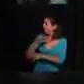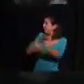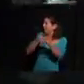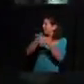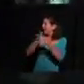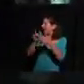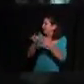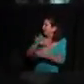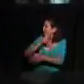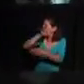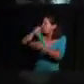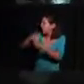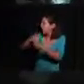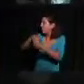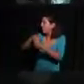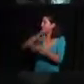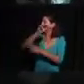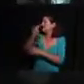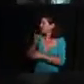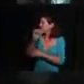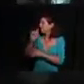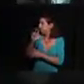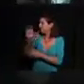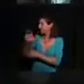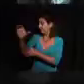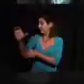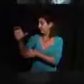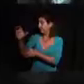of Make a Change Canada and what this night means for you.